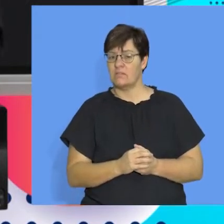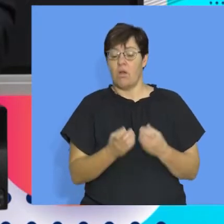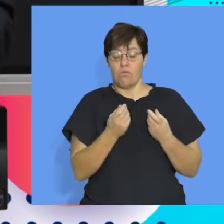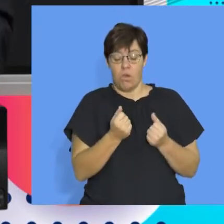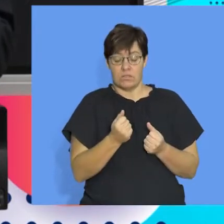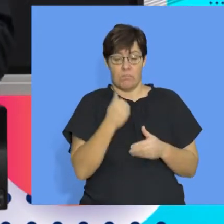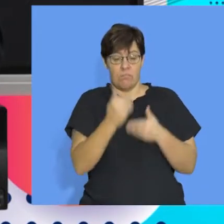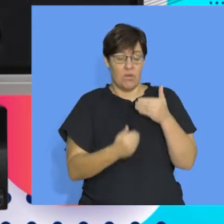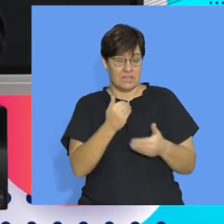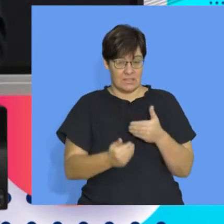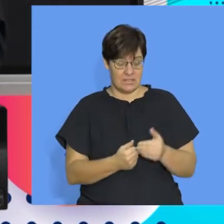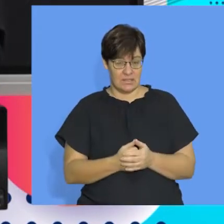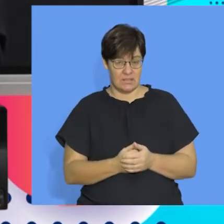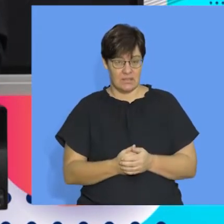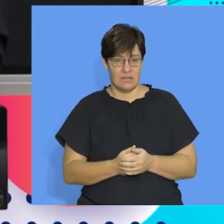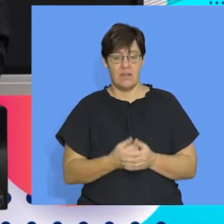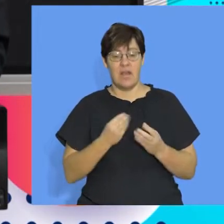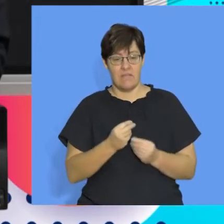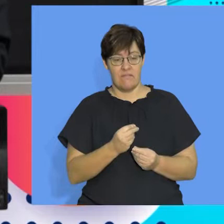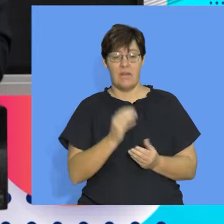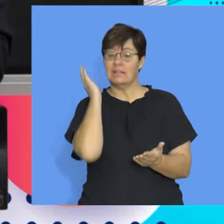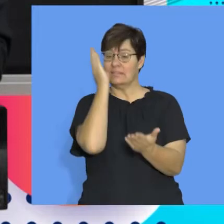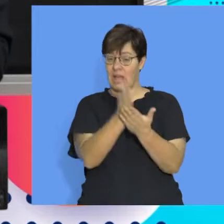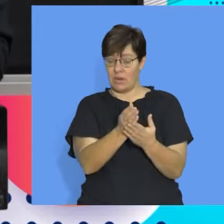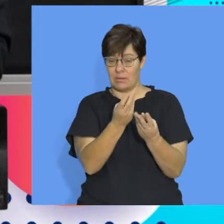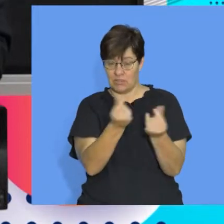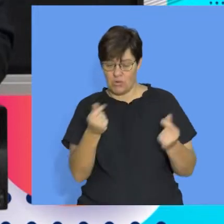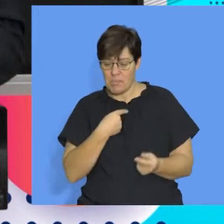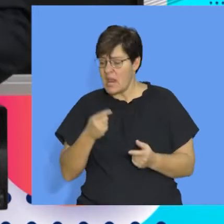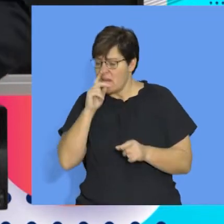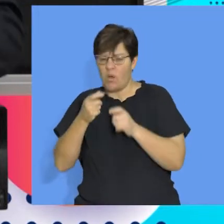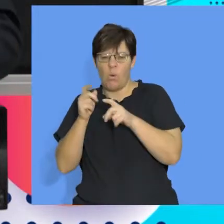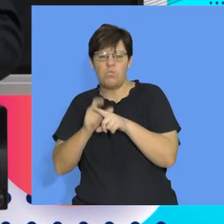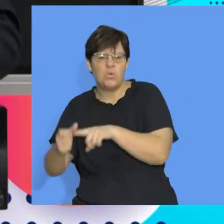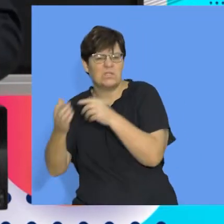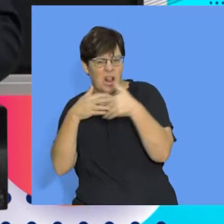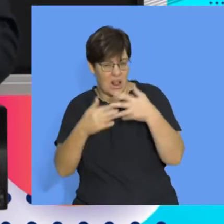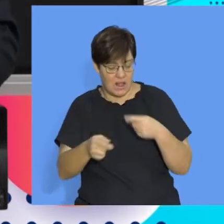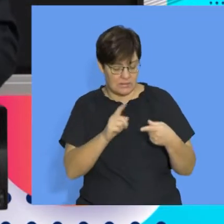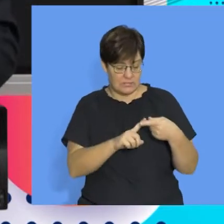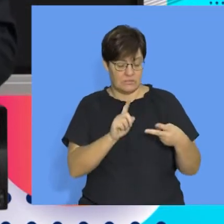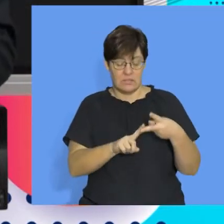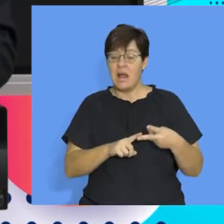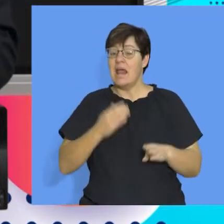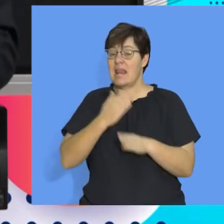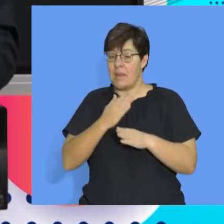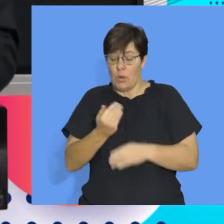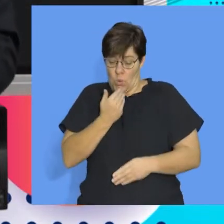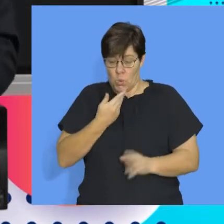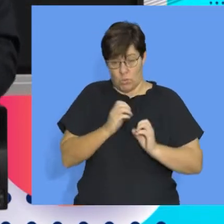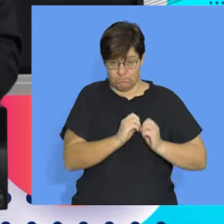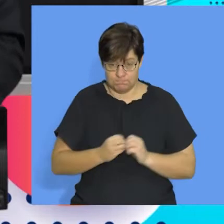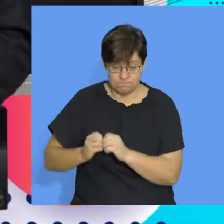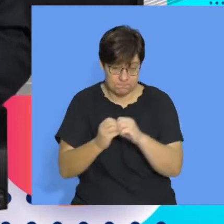process is made up of your direct material, which is your material cost, your direct labor, which is your